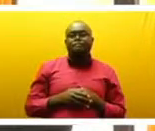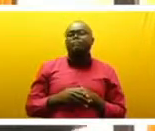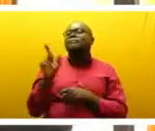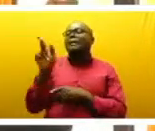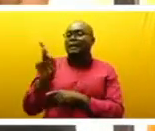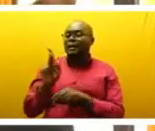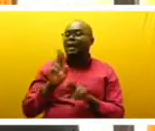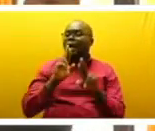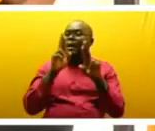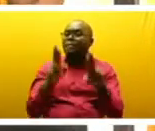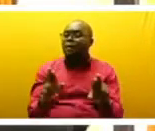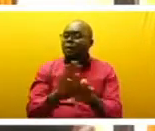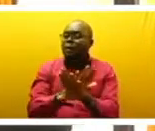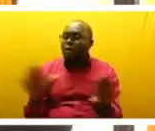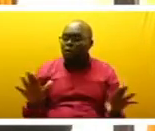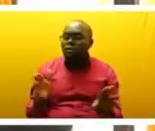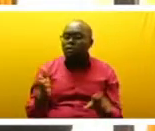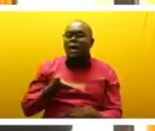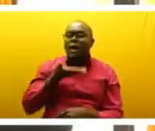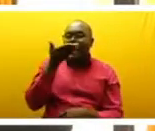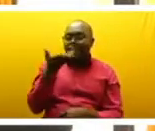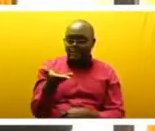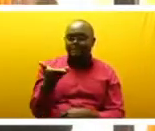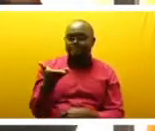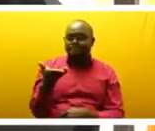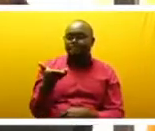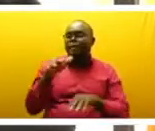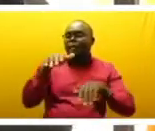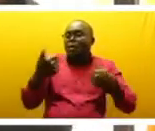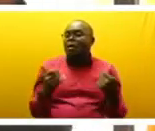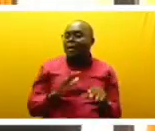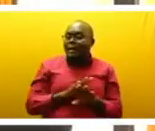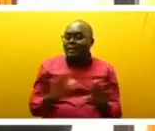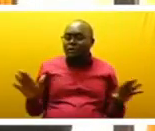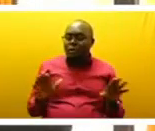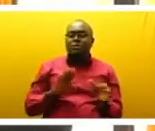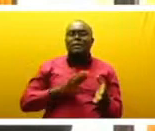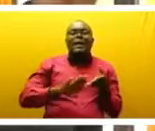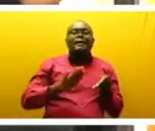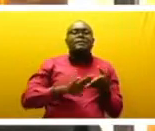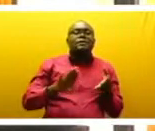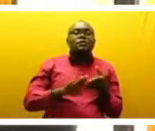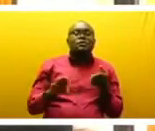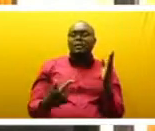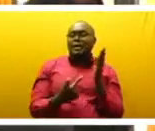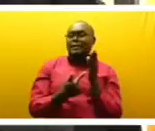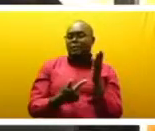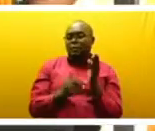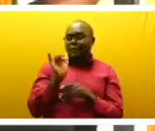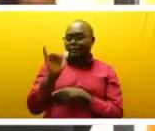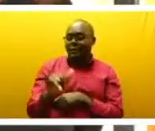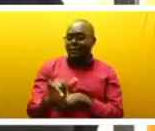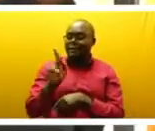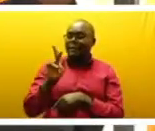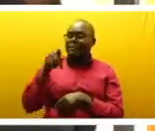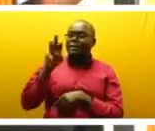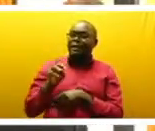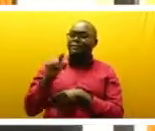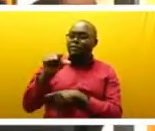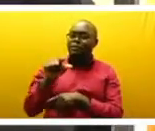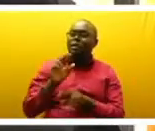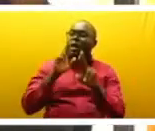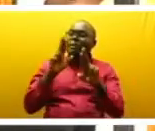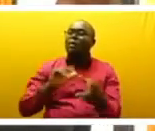report is not an answer or does not excuse a technology that the KPMG audit